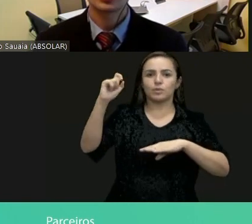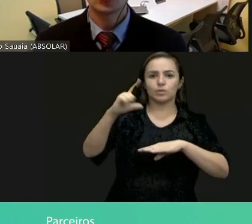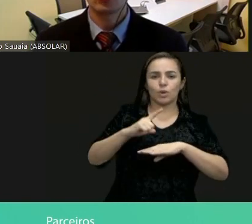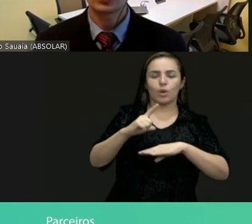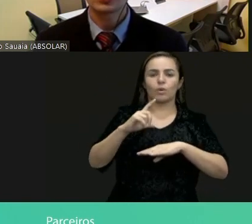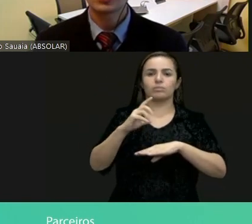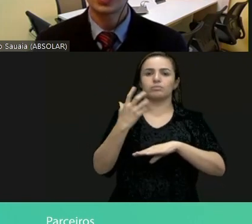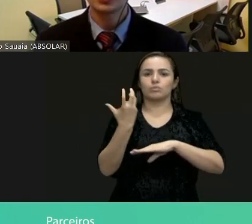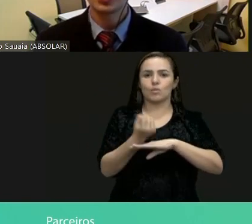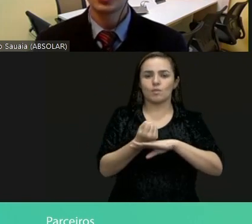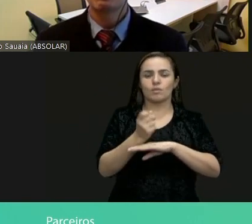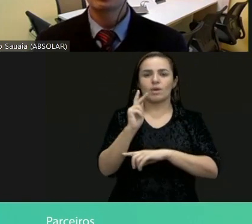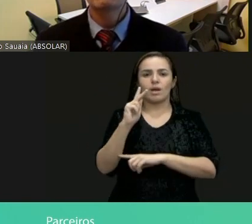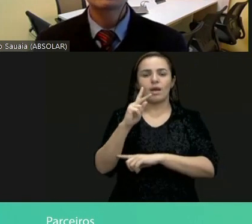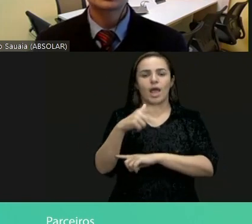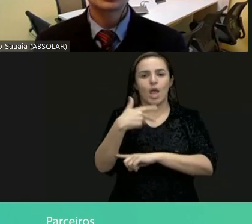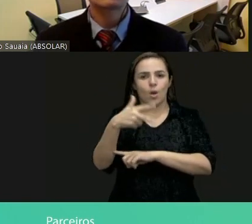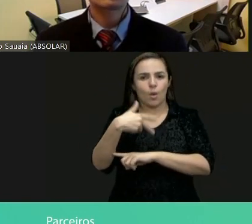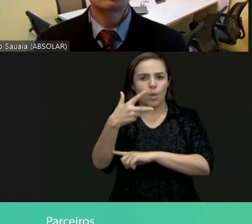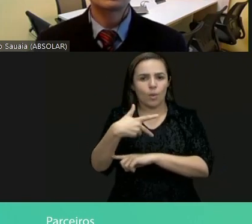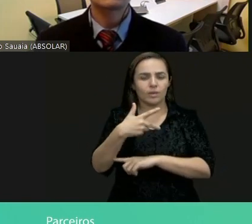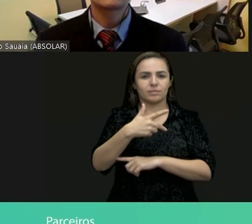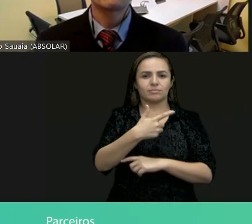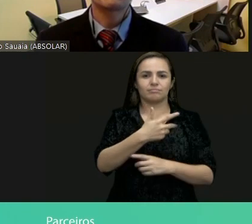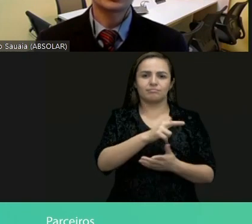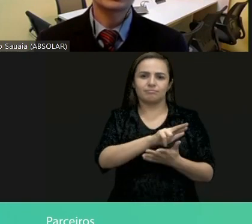solar and others,